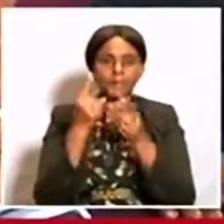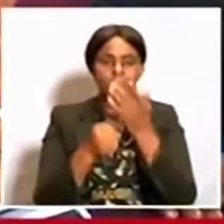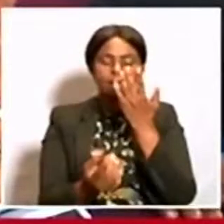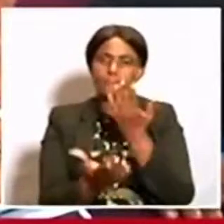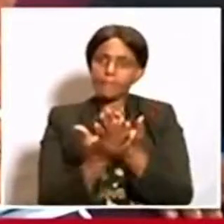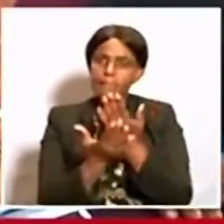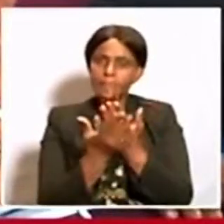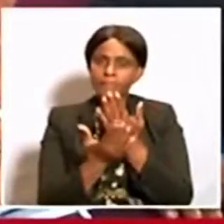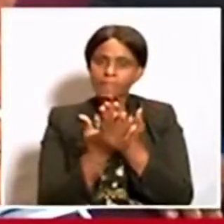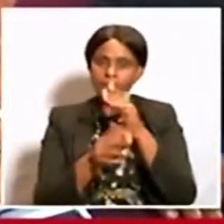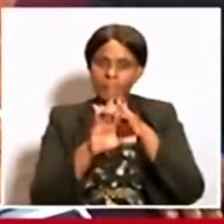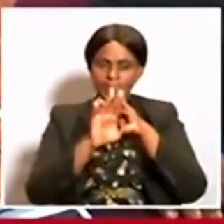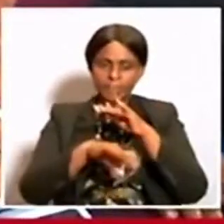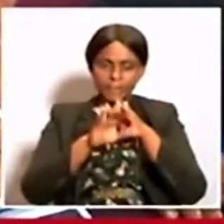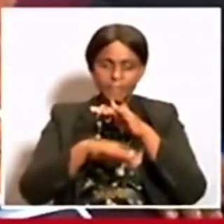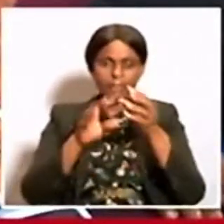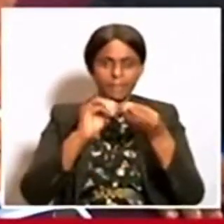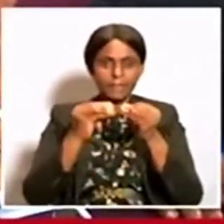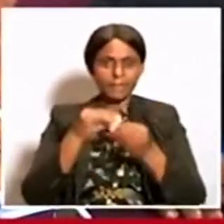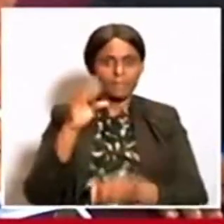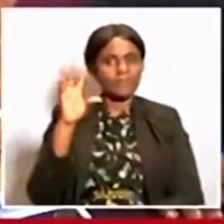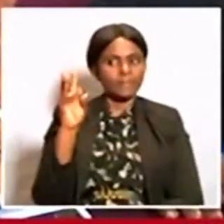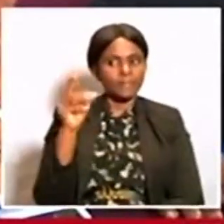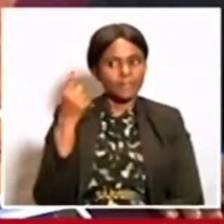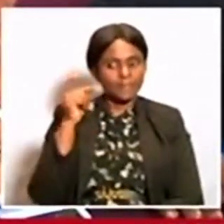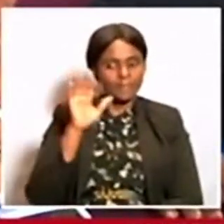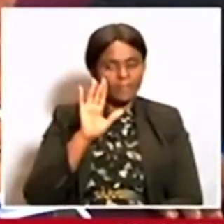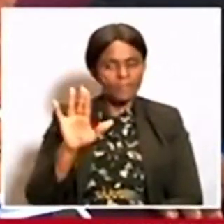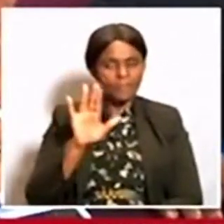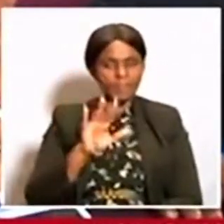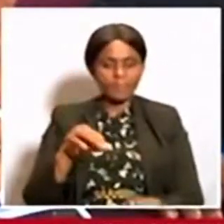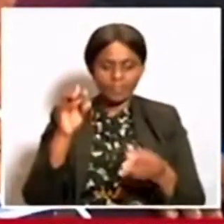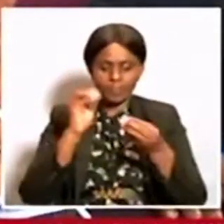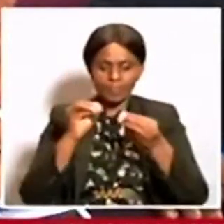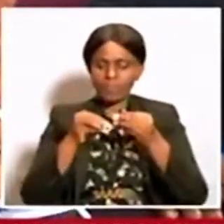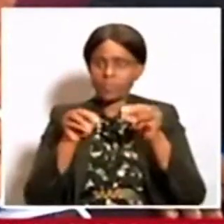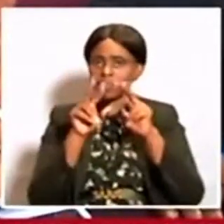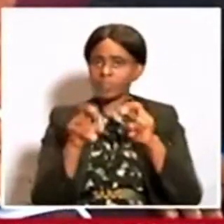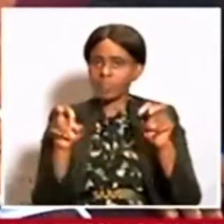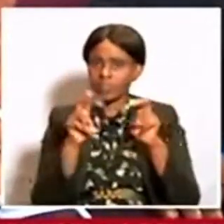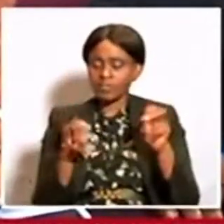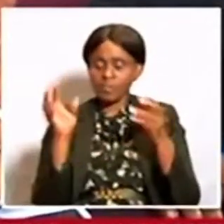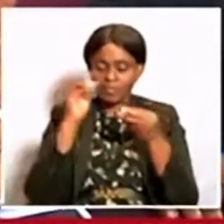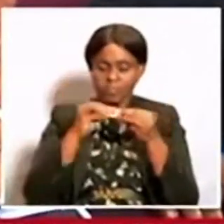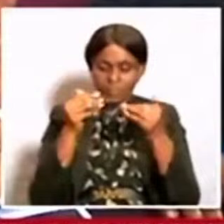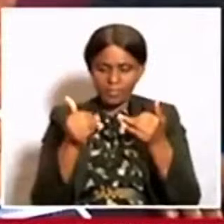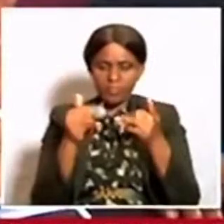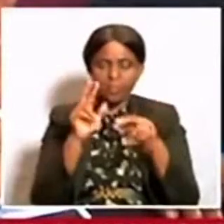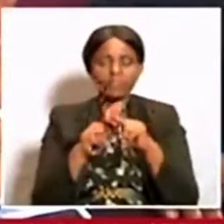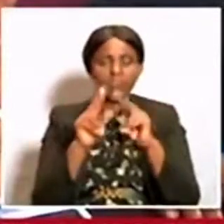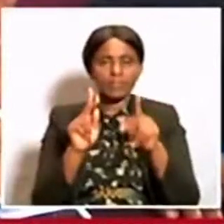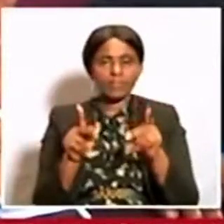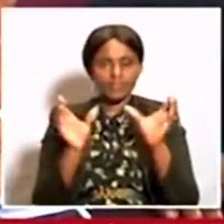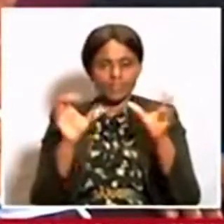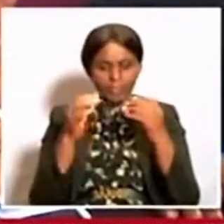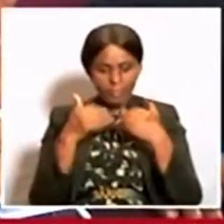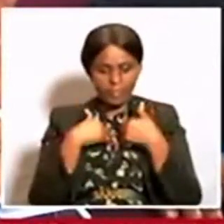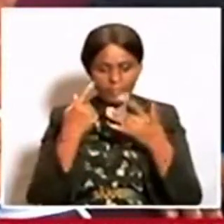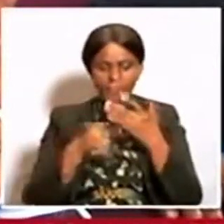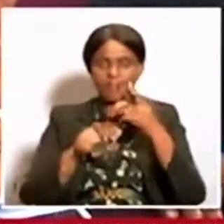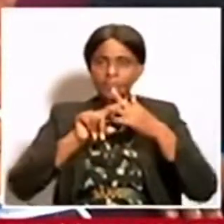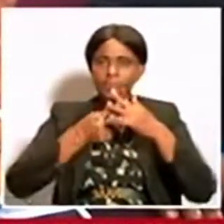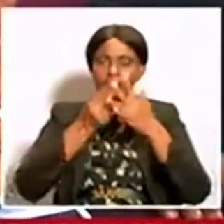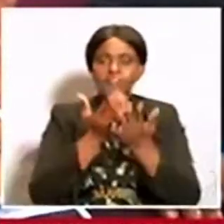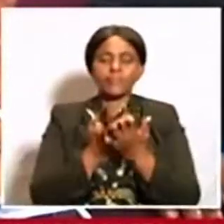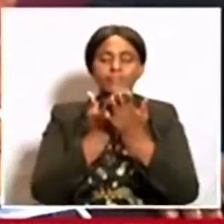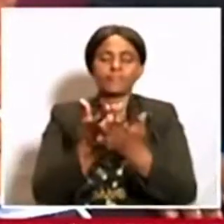under Appendix 6 for your further verification. Additionally, Chair, the Council has now started